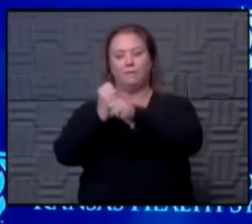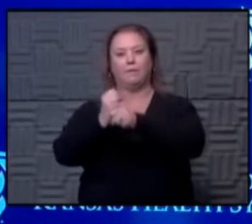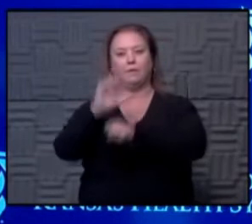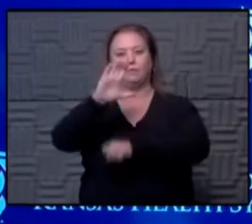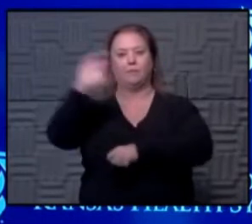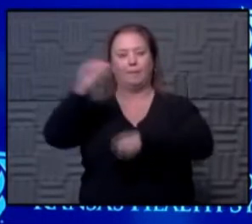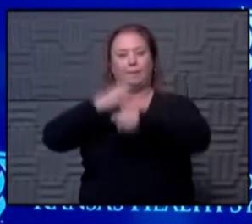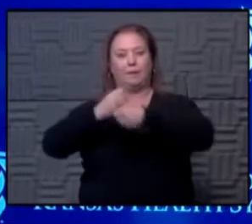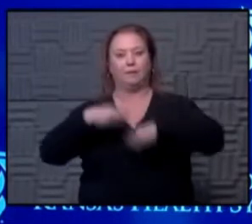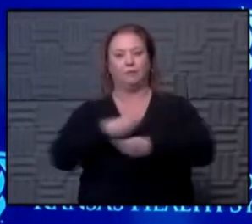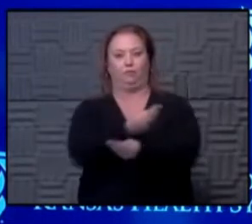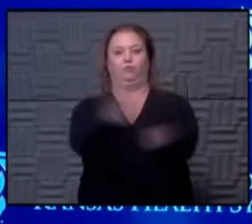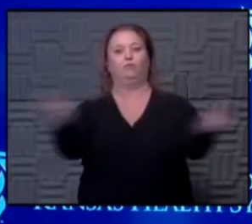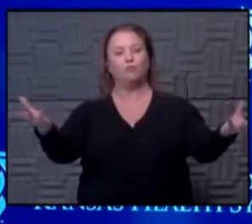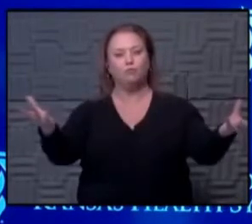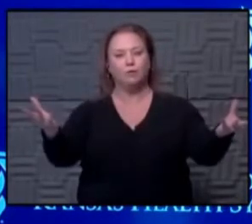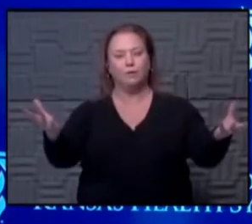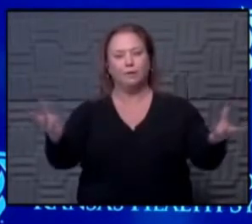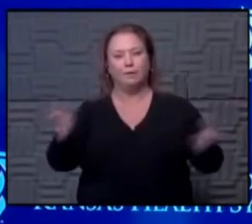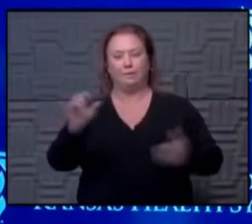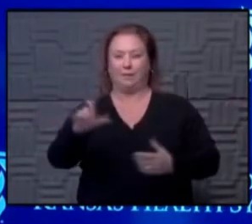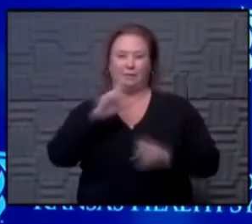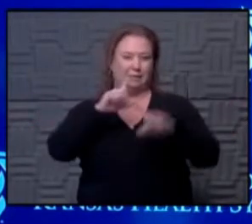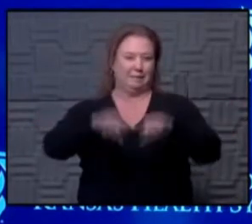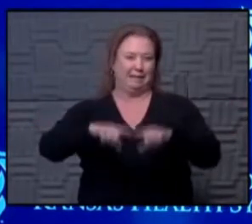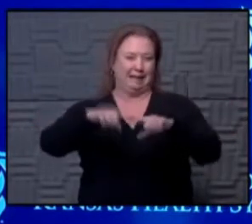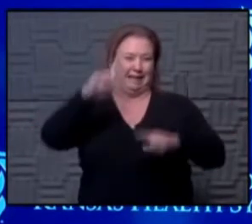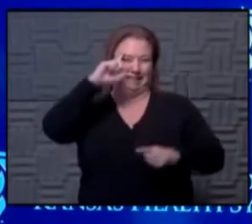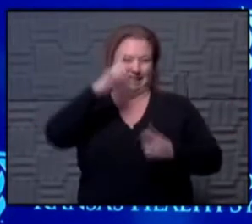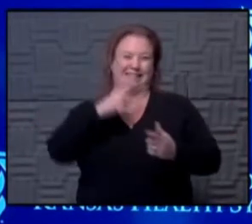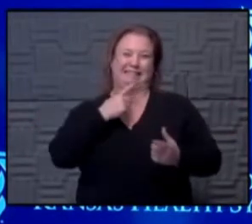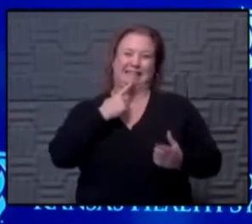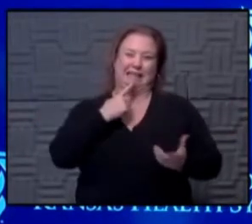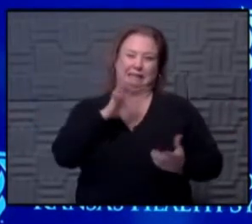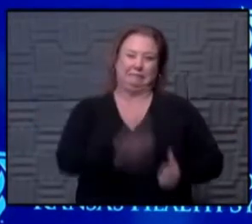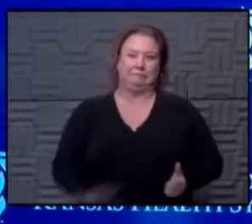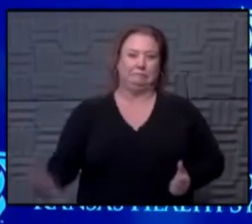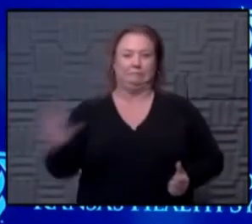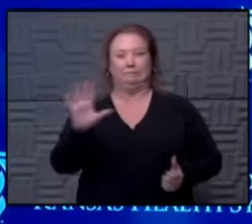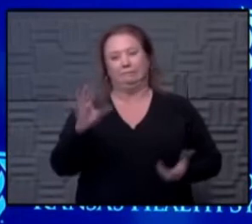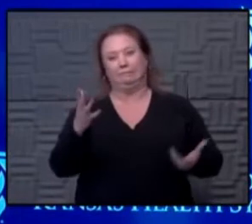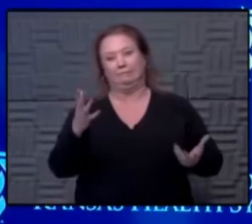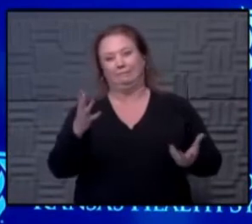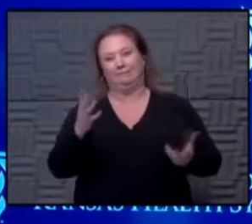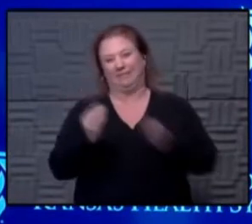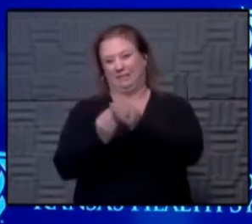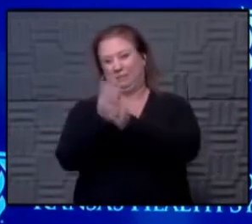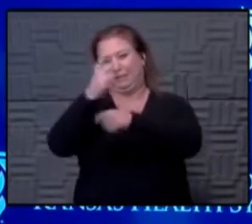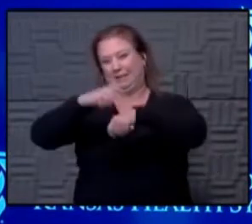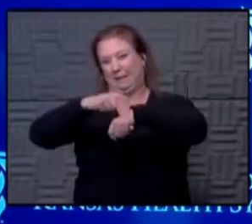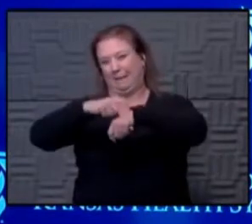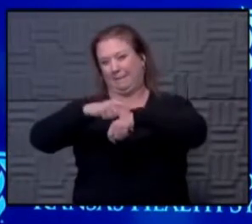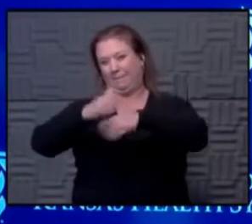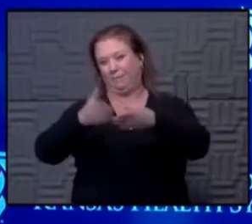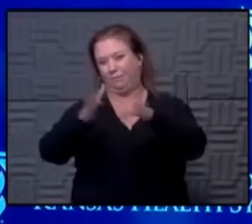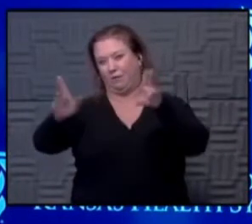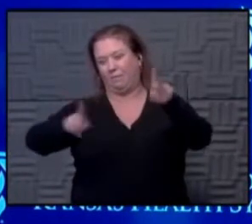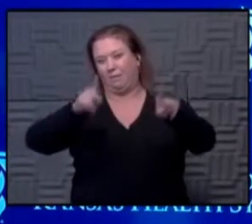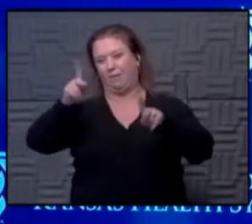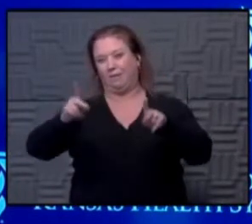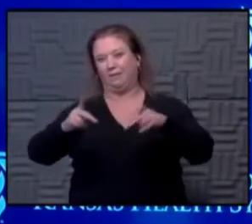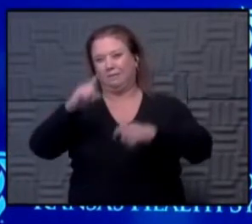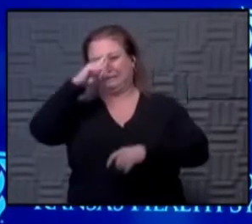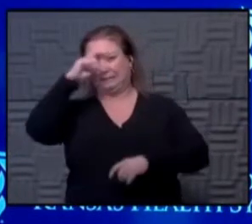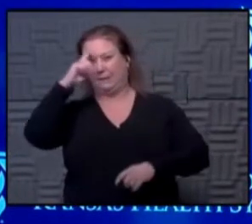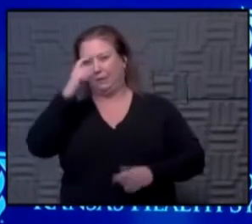manufacturing and distribution. I think it's probably safe to say no sooner than the springtime for the general public and probably